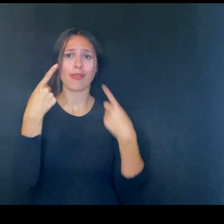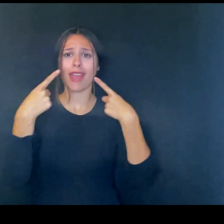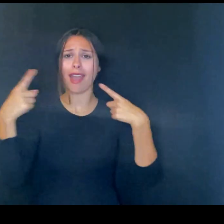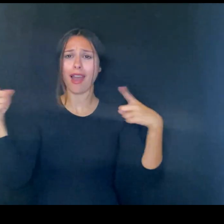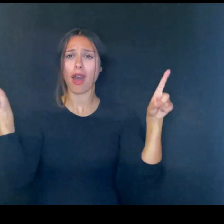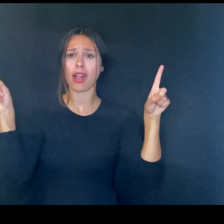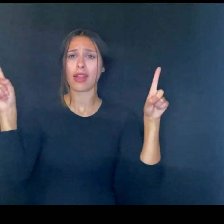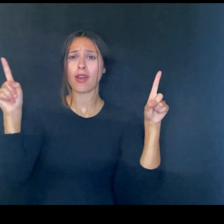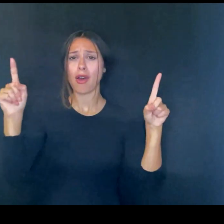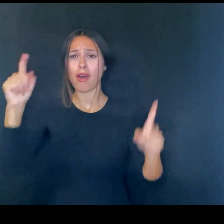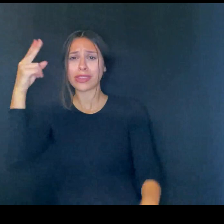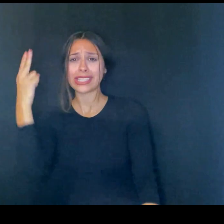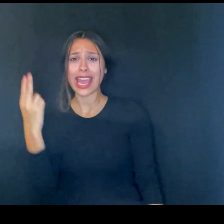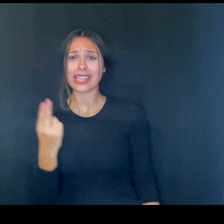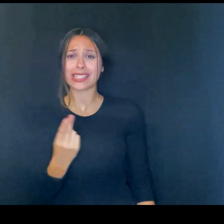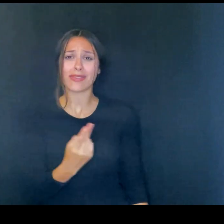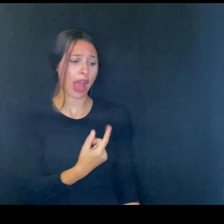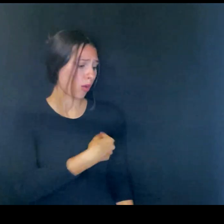prevail.